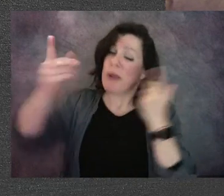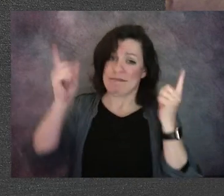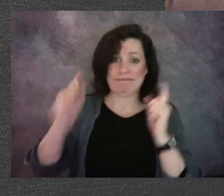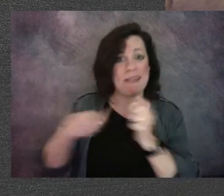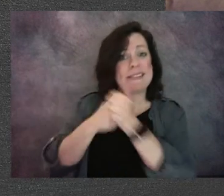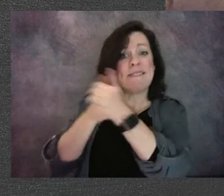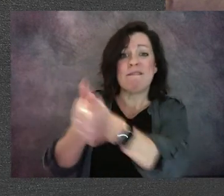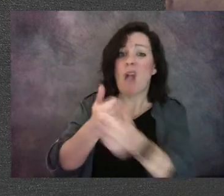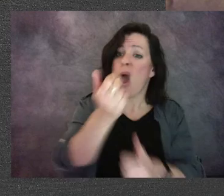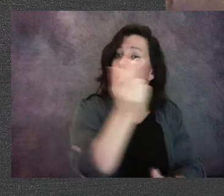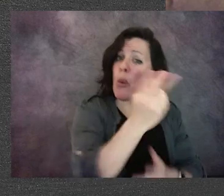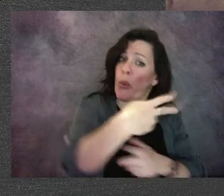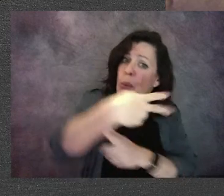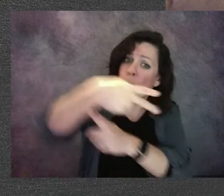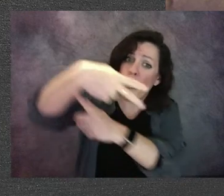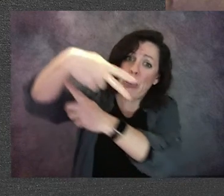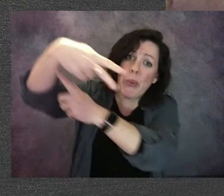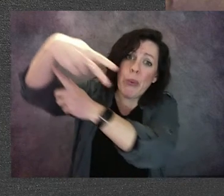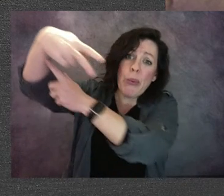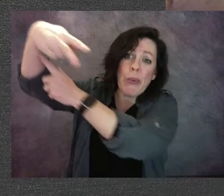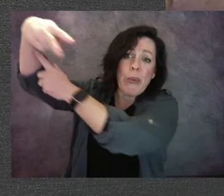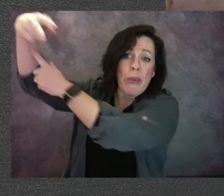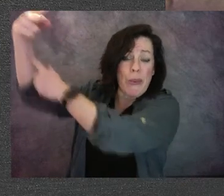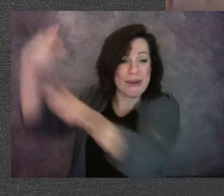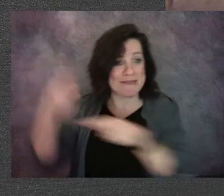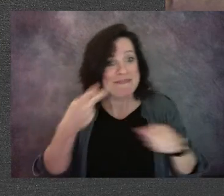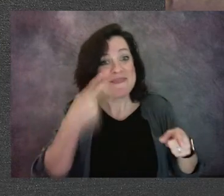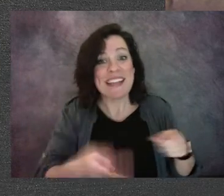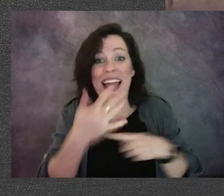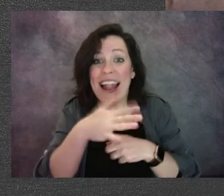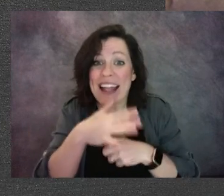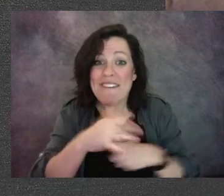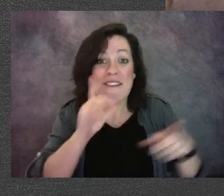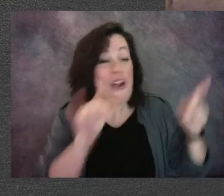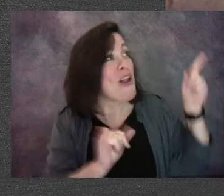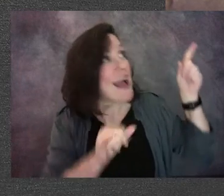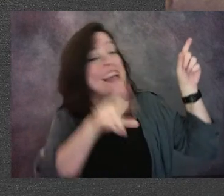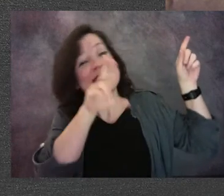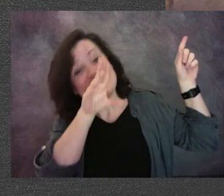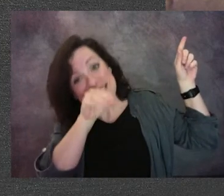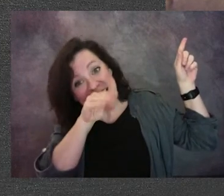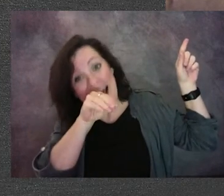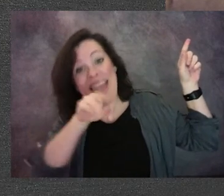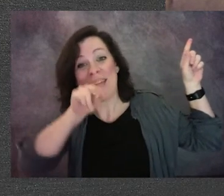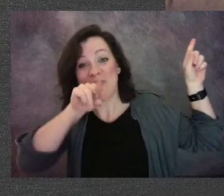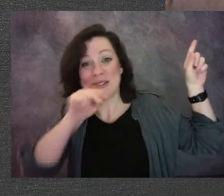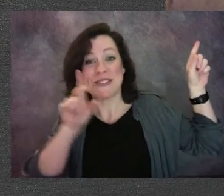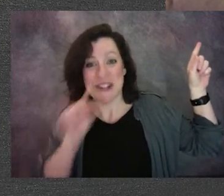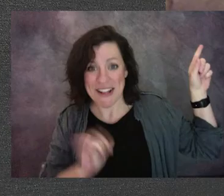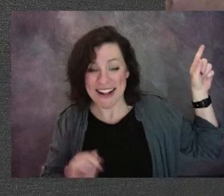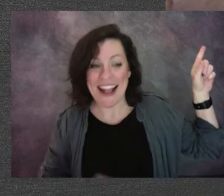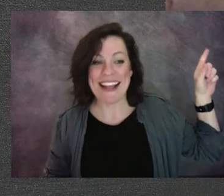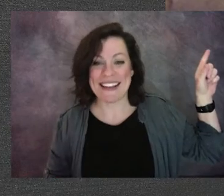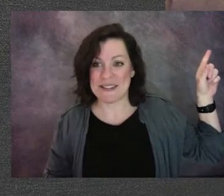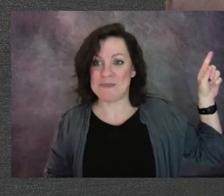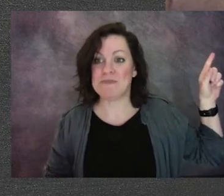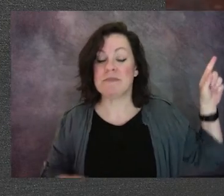blows. Got ducks and geese. This looks like the goose with the longer neck.